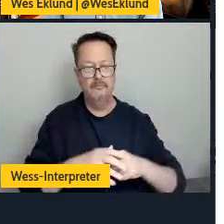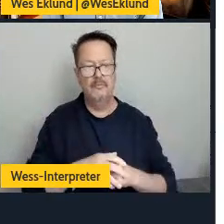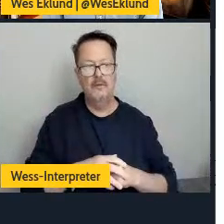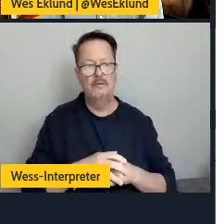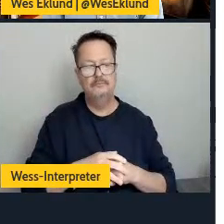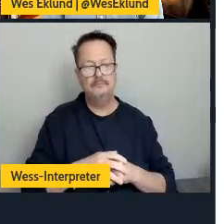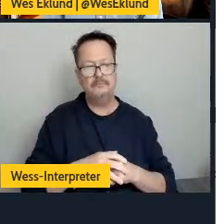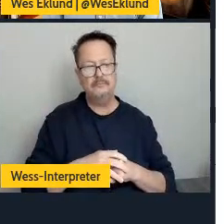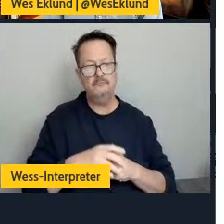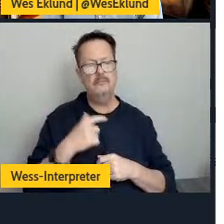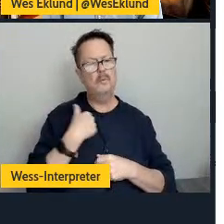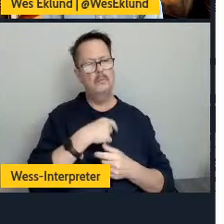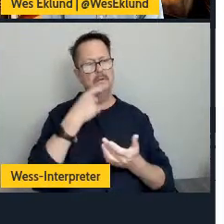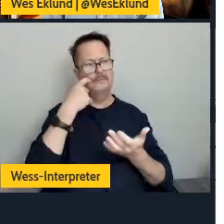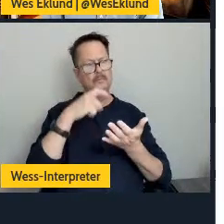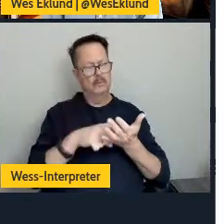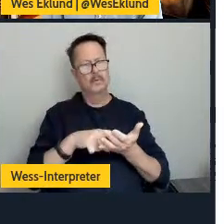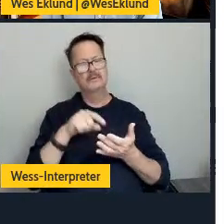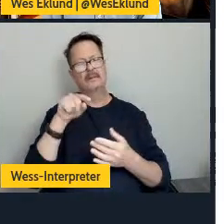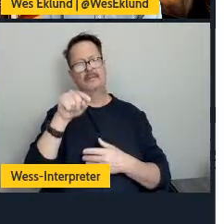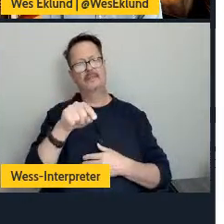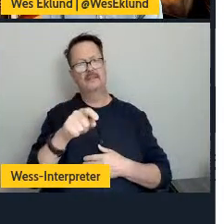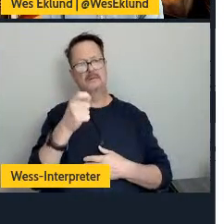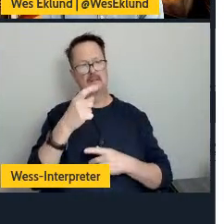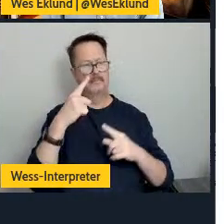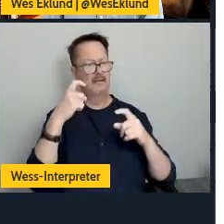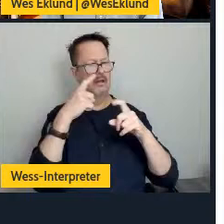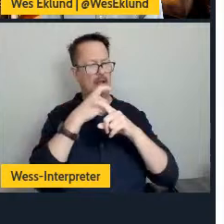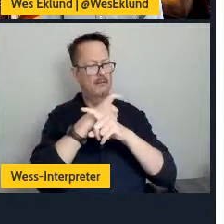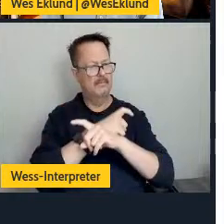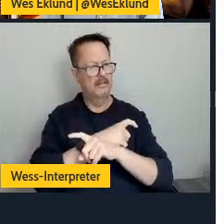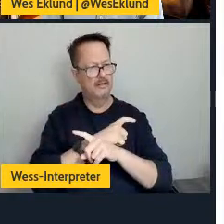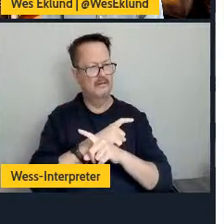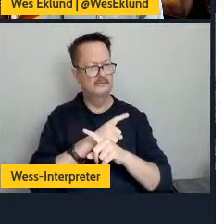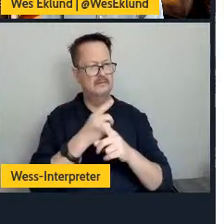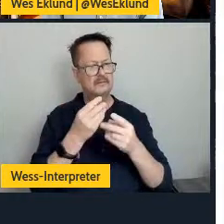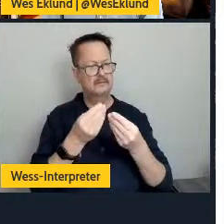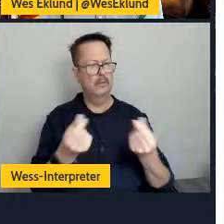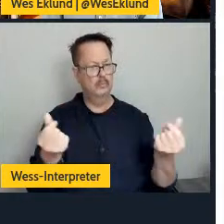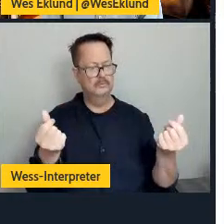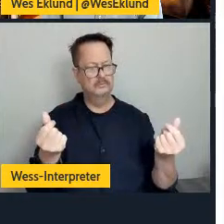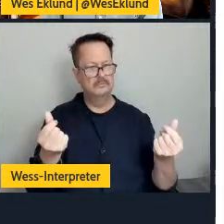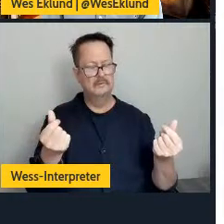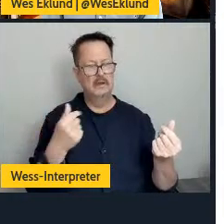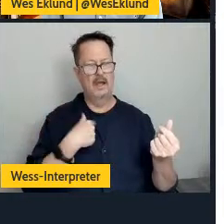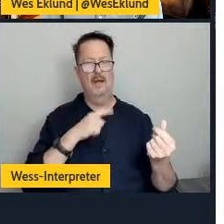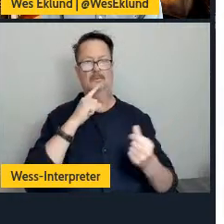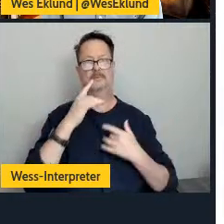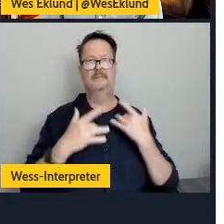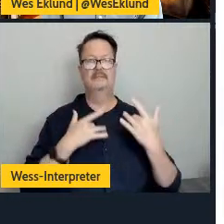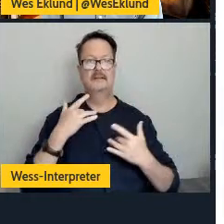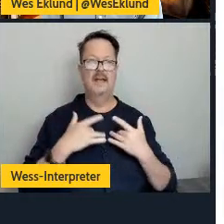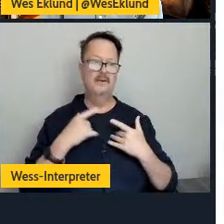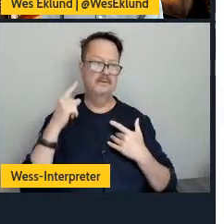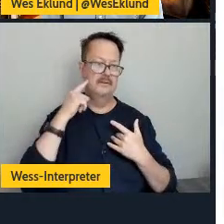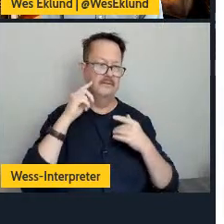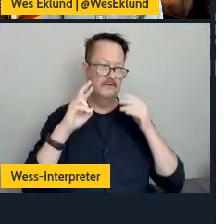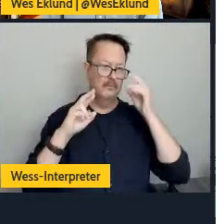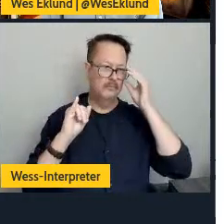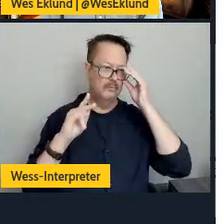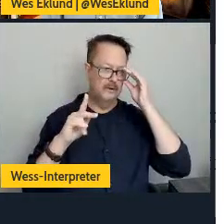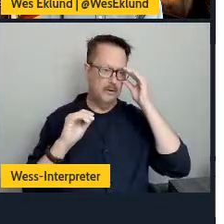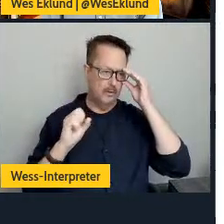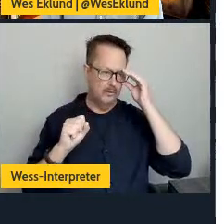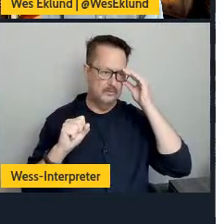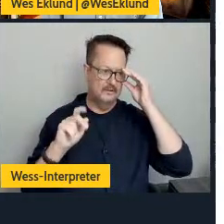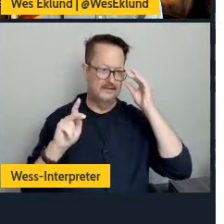We noticed this was a somewhat complex solution. I was really excited to hear from Rico's keynote